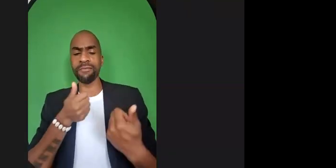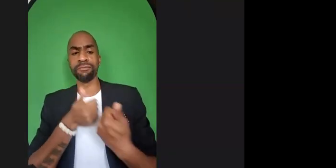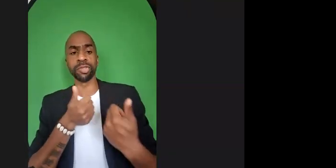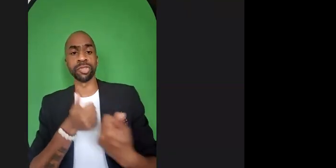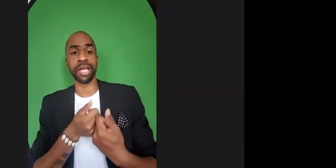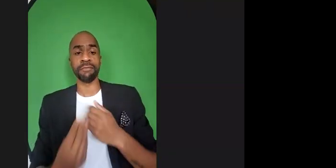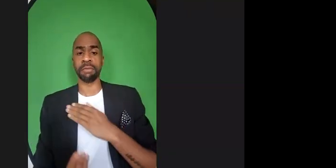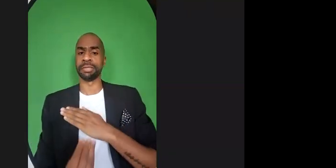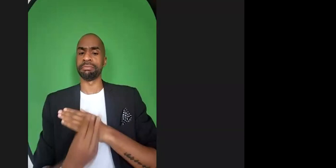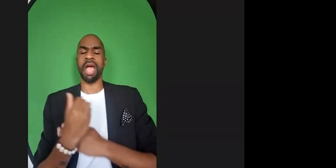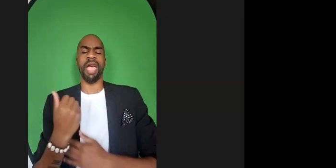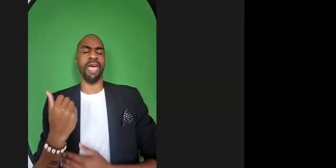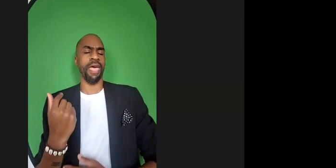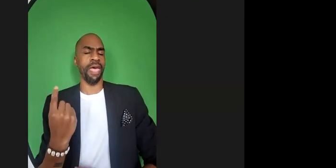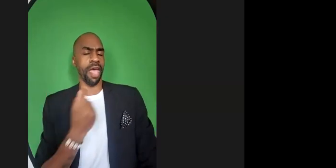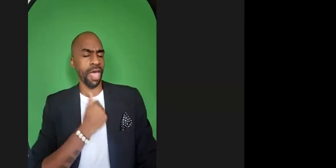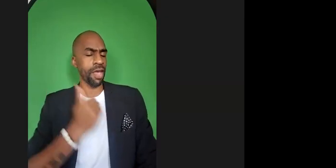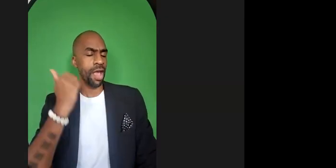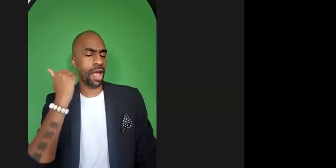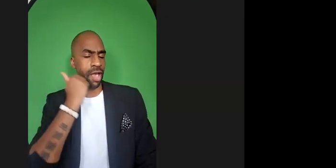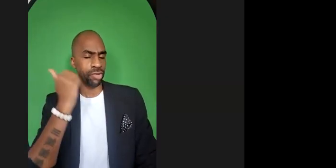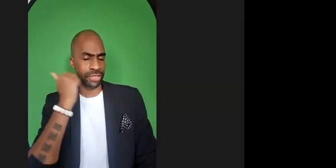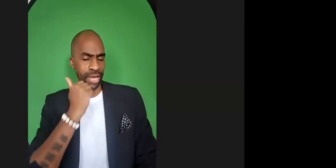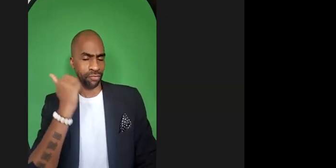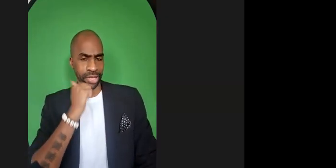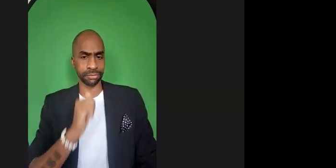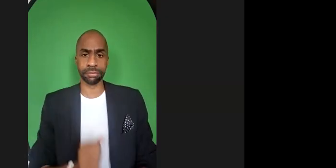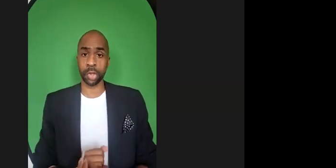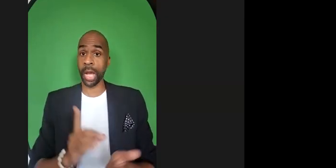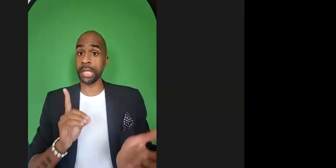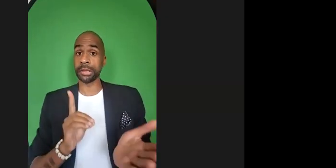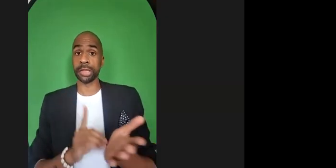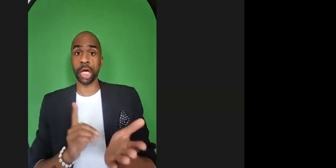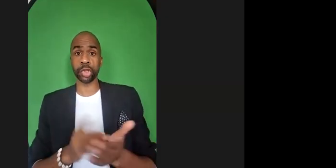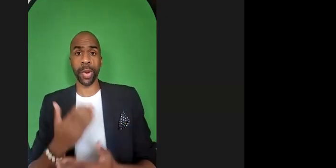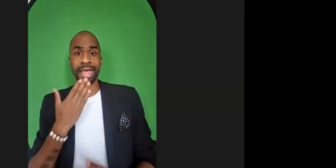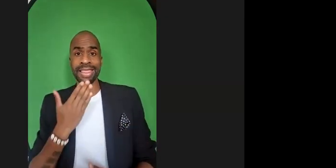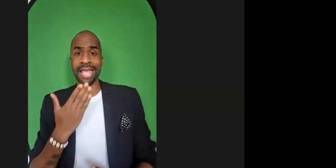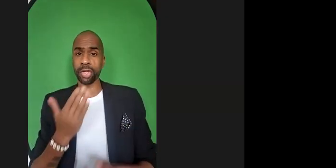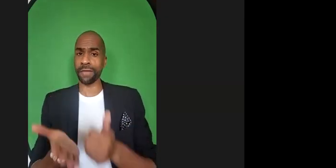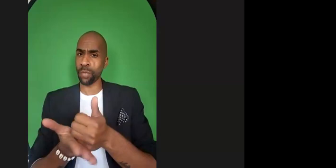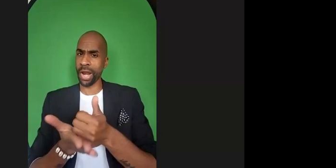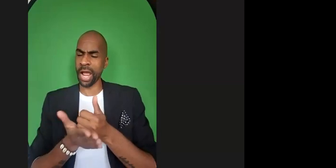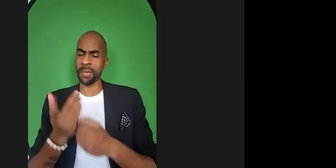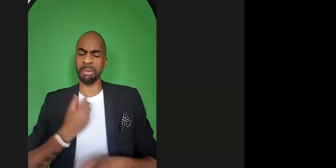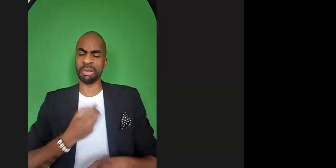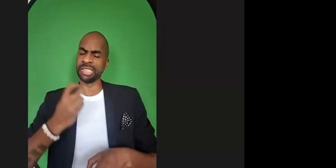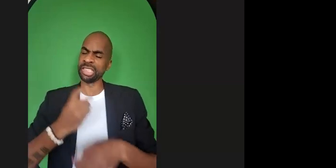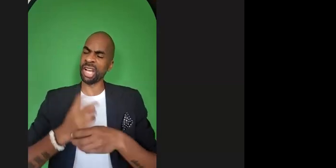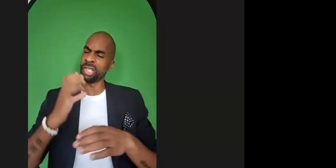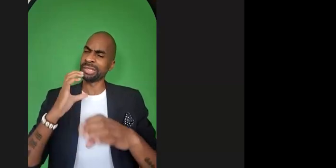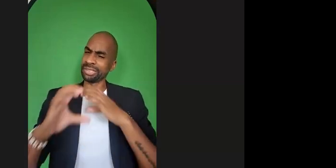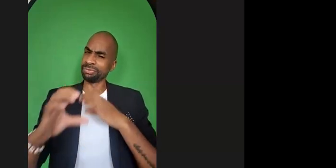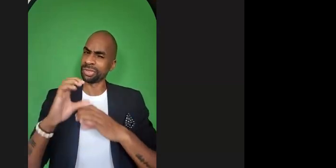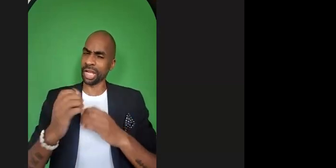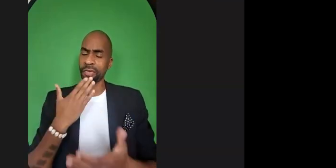day." Dr. Bischoff, thank you so very much for helping us with this difficult conversation, but